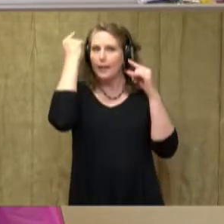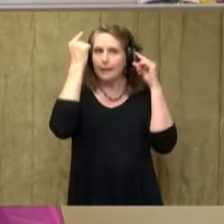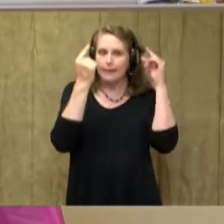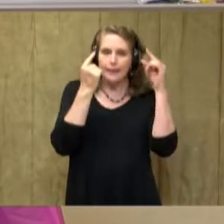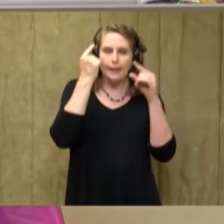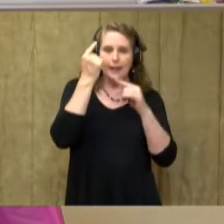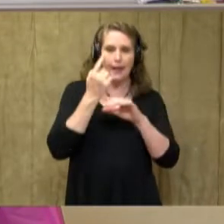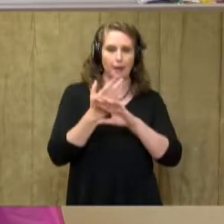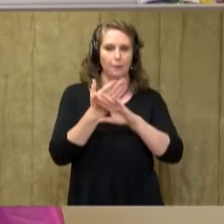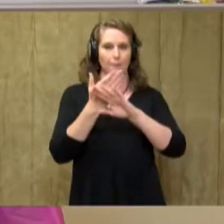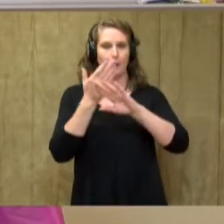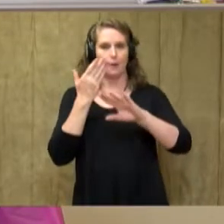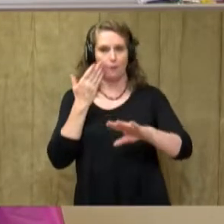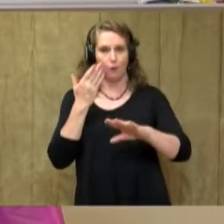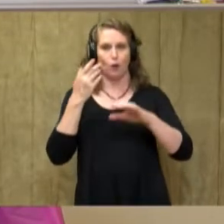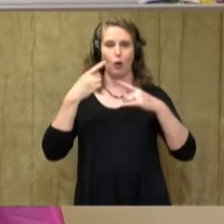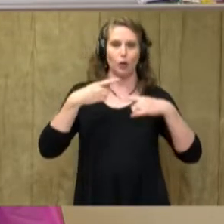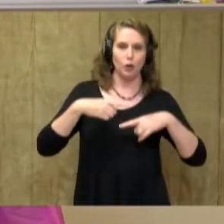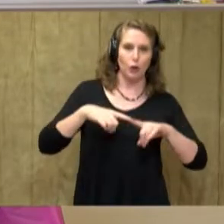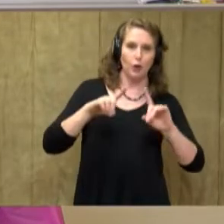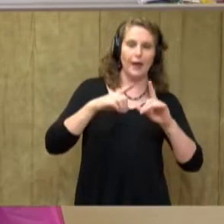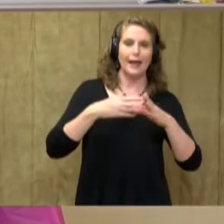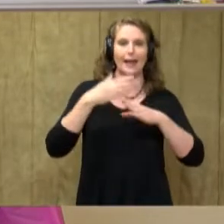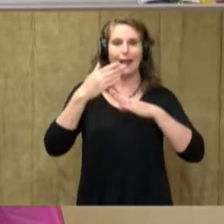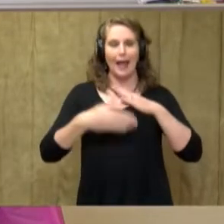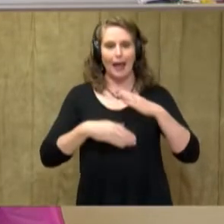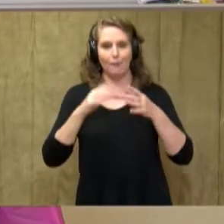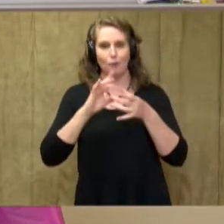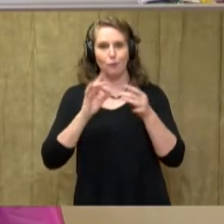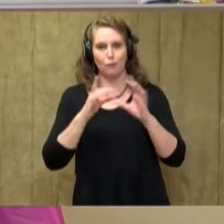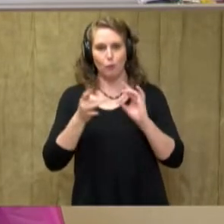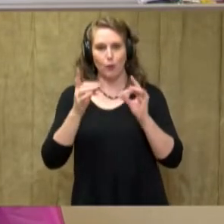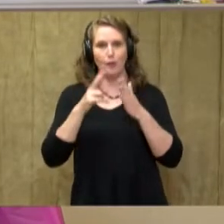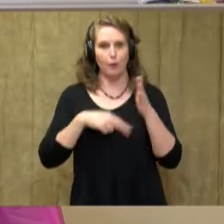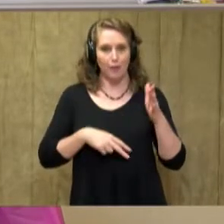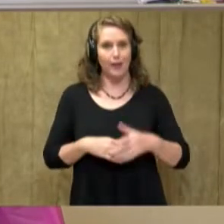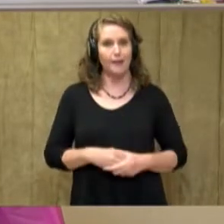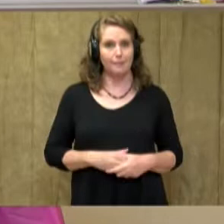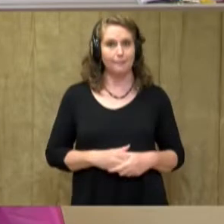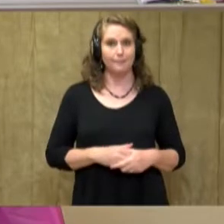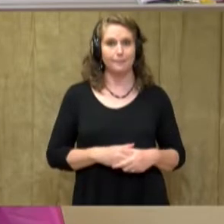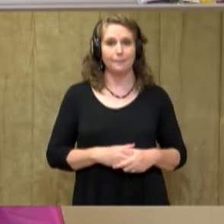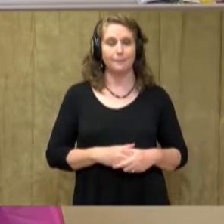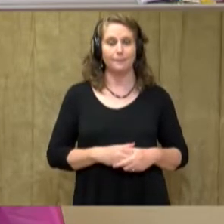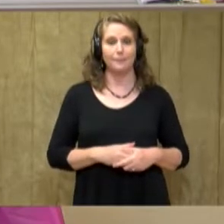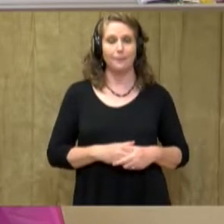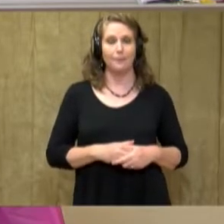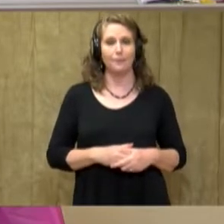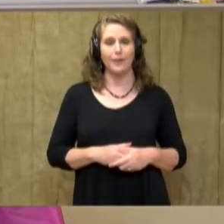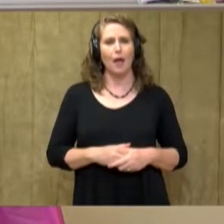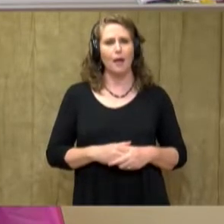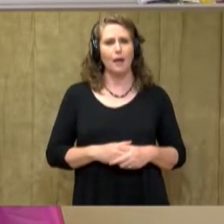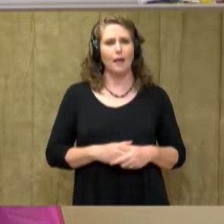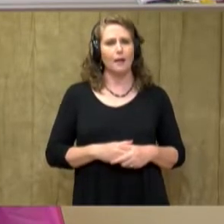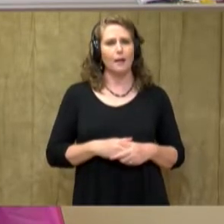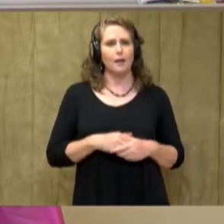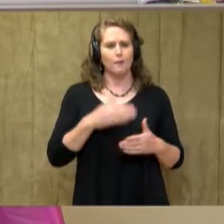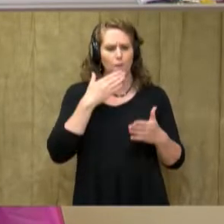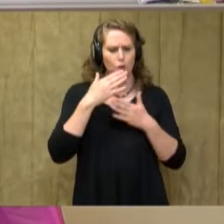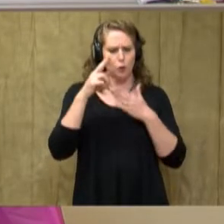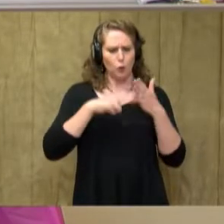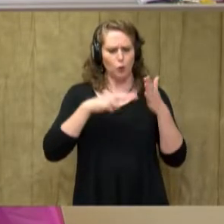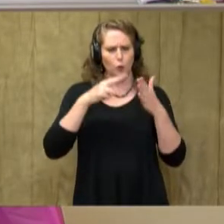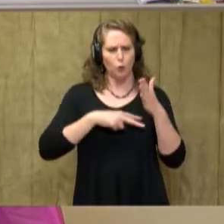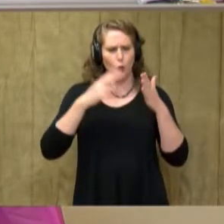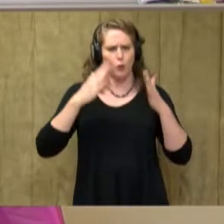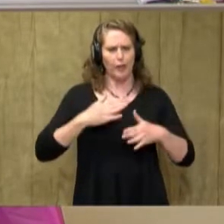thinking before, during, and after they read, okay? So, why do you think it's important for good readers to